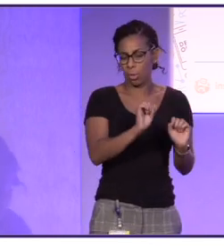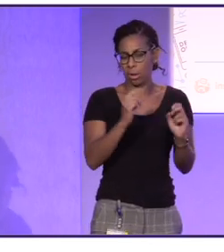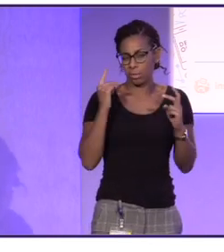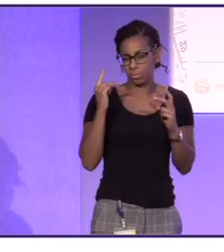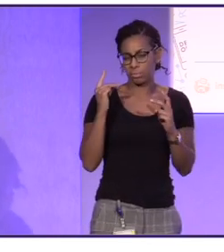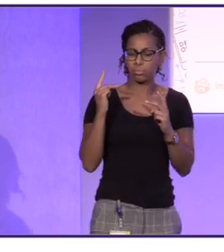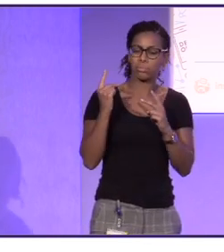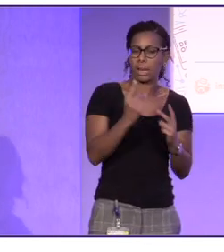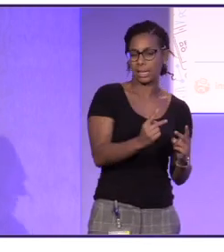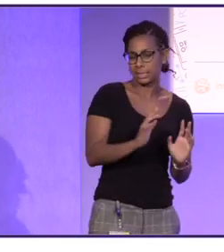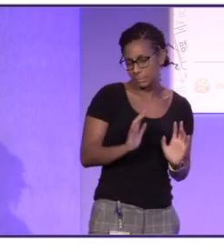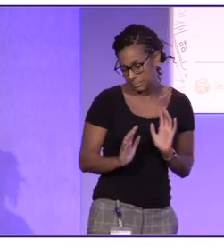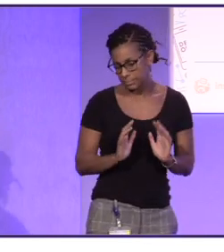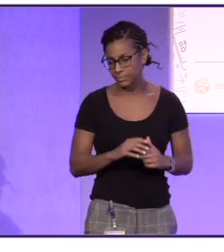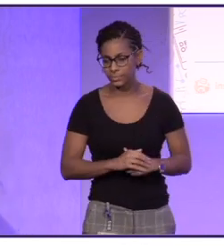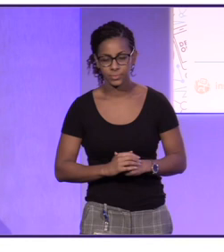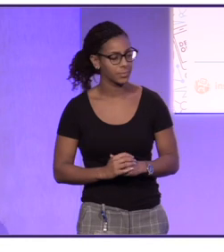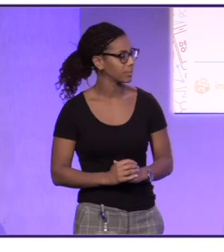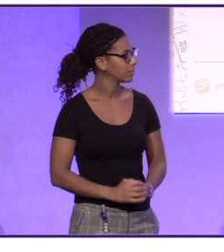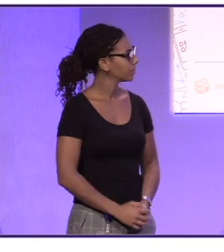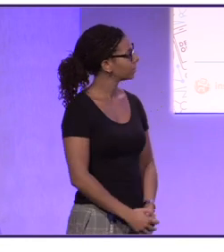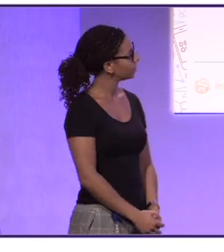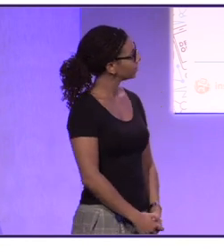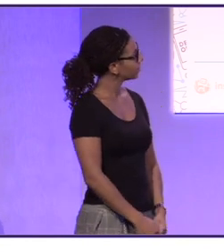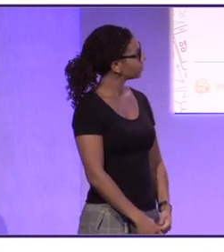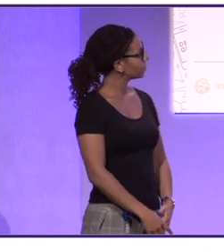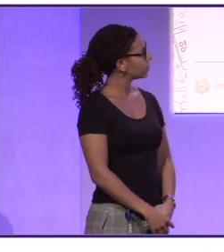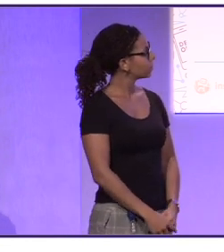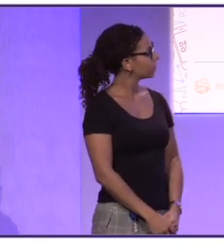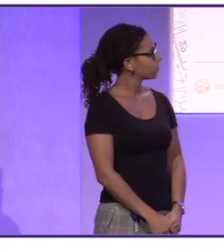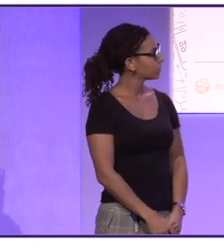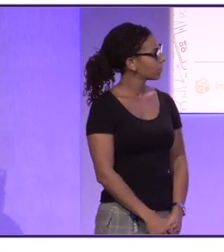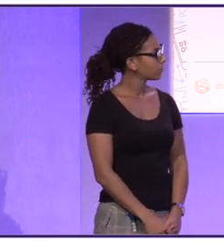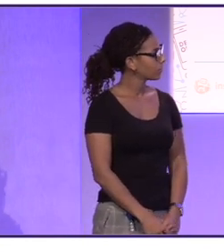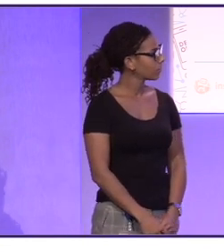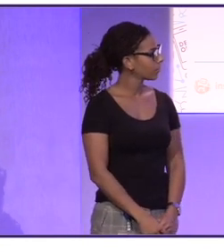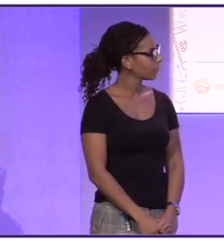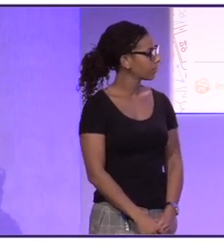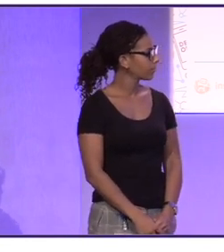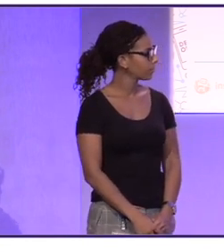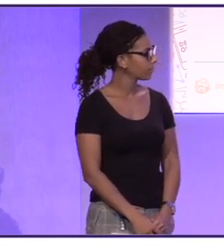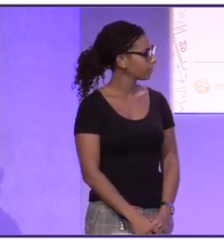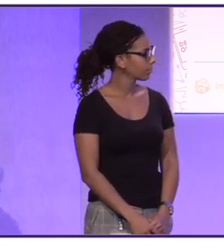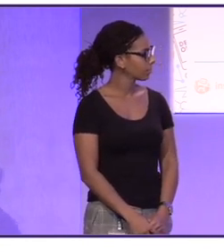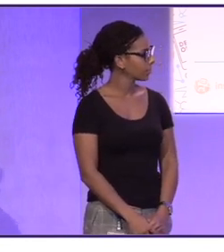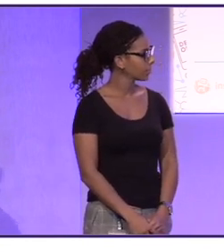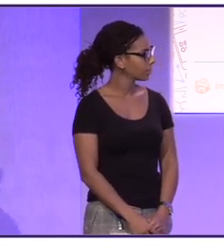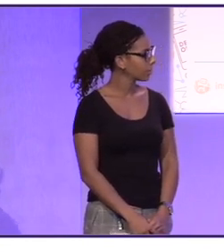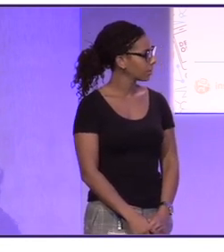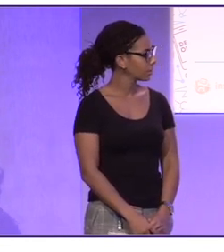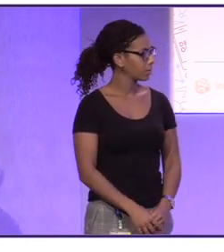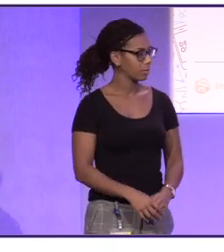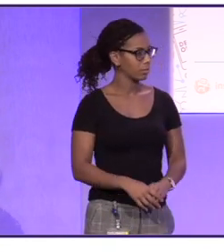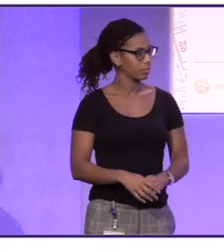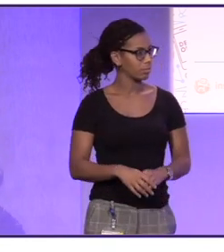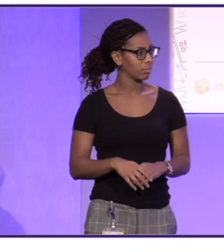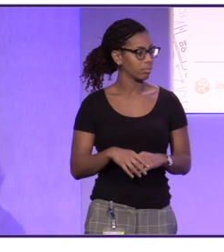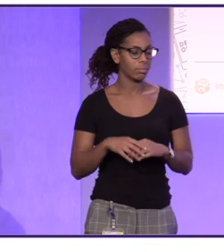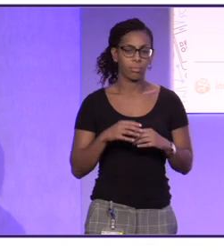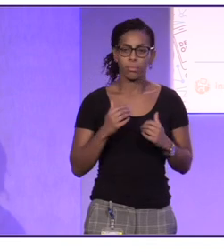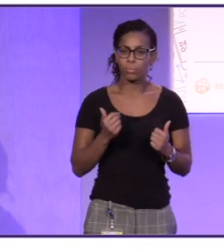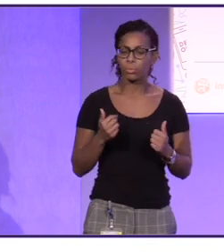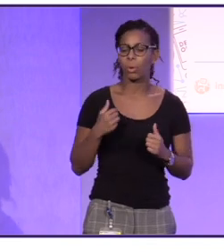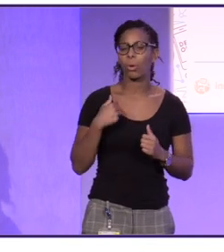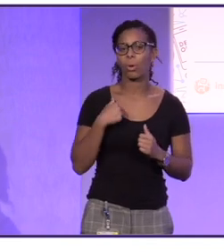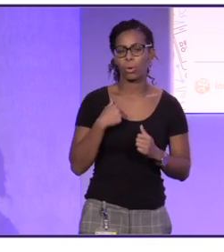the topic a bit differently. Yeah, and we like to start with why we are doing things. If